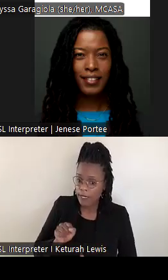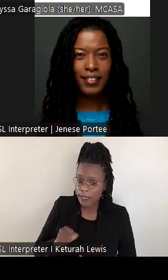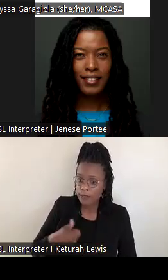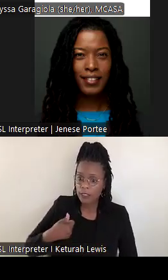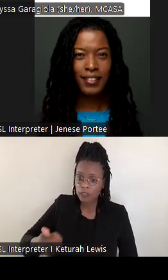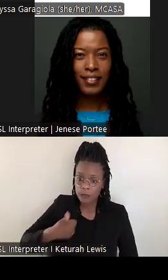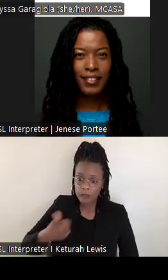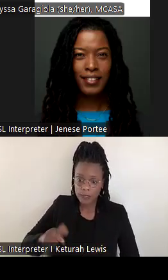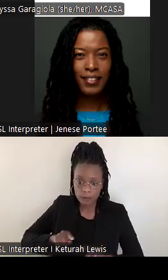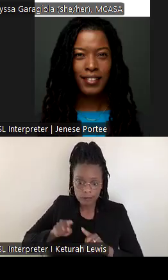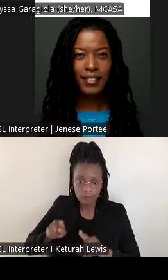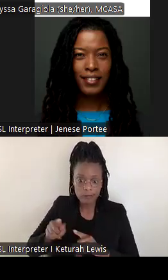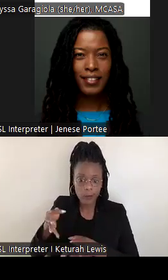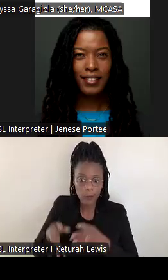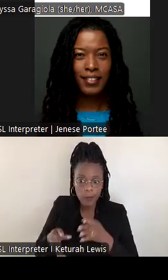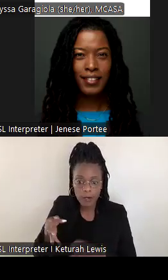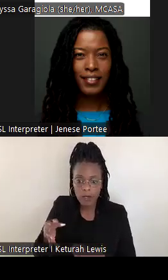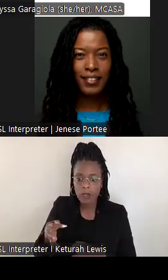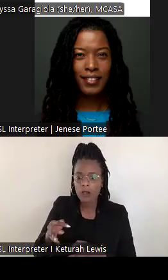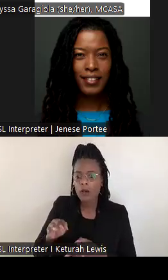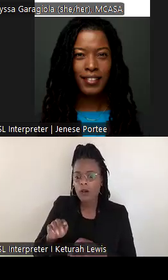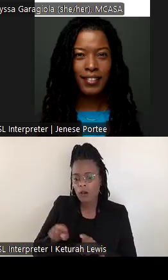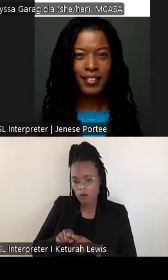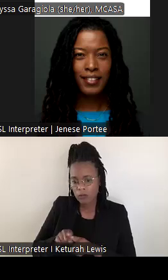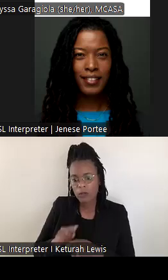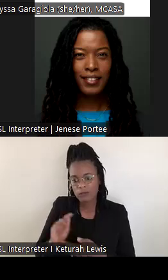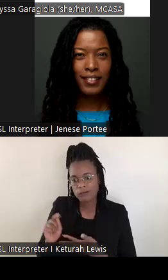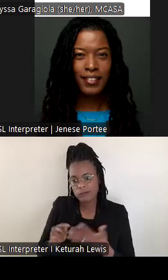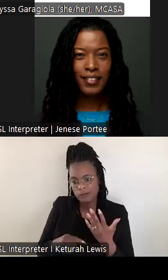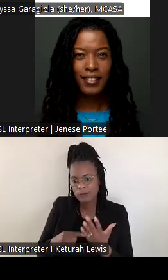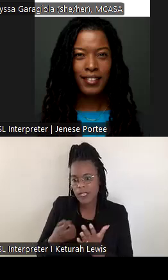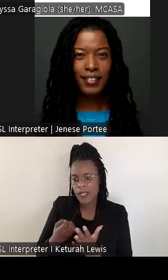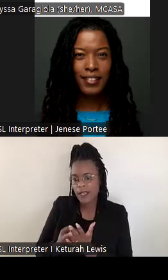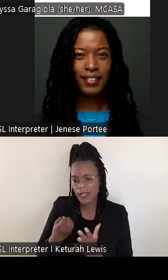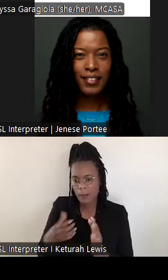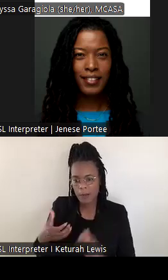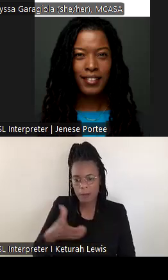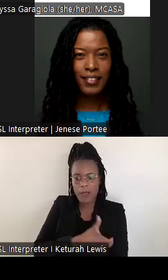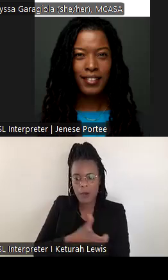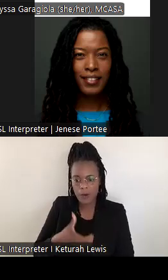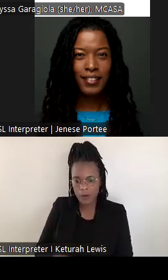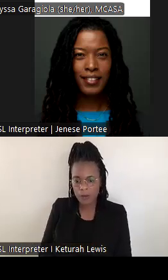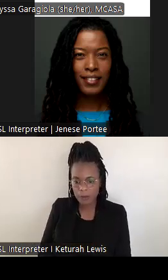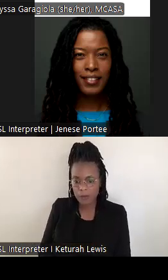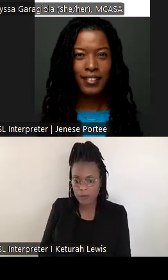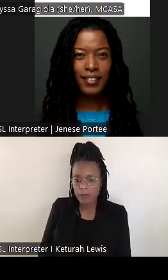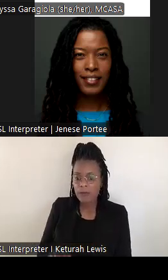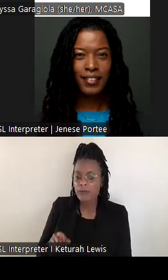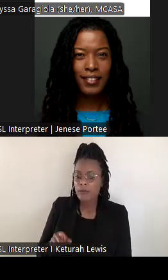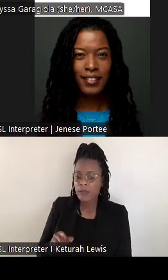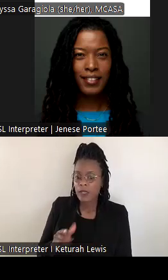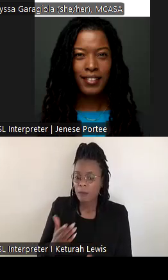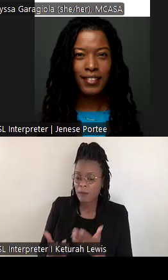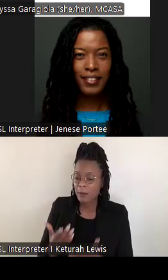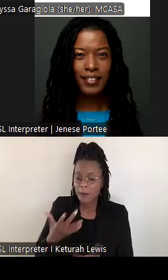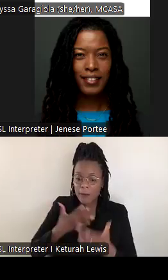And sometimes it can be lack of resources. So you learned about the Sexual Assault Legal Institute last week, which is free. But someone from